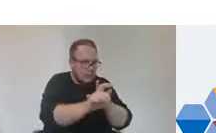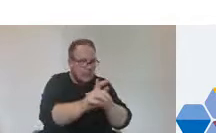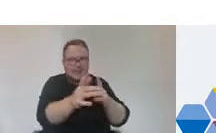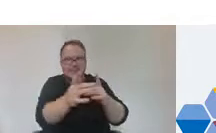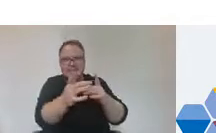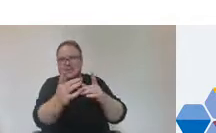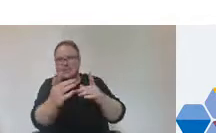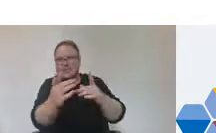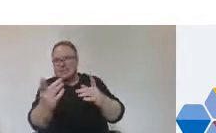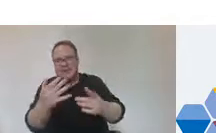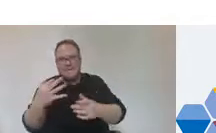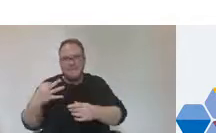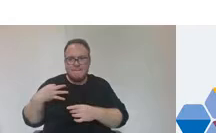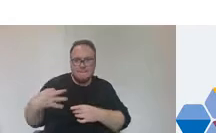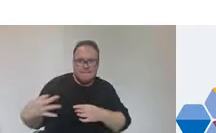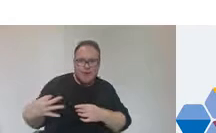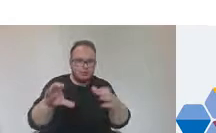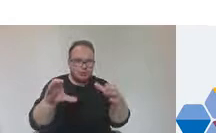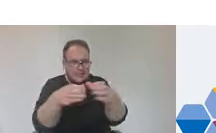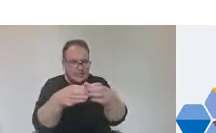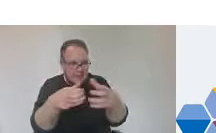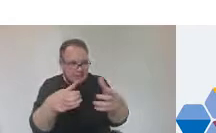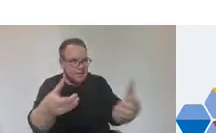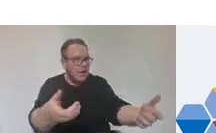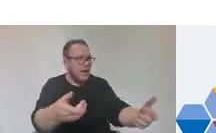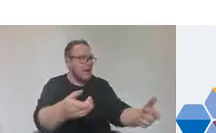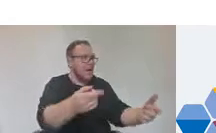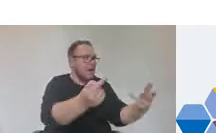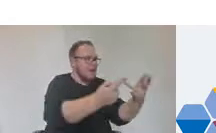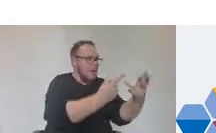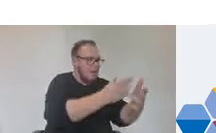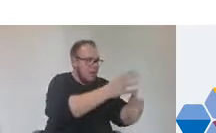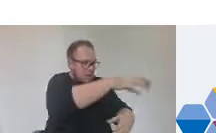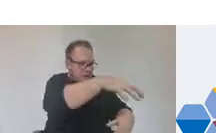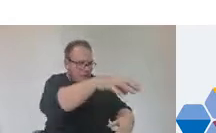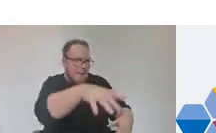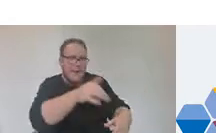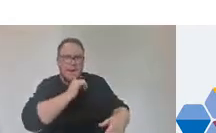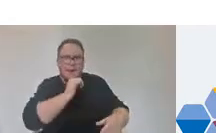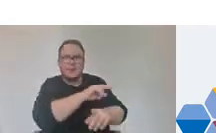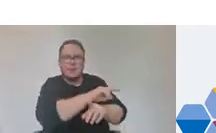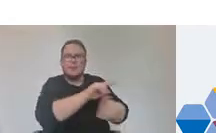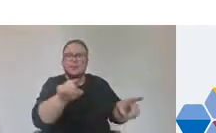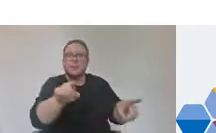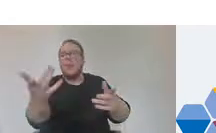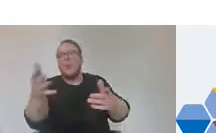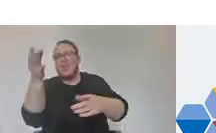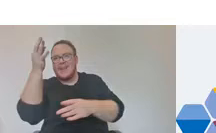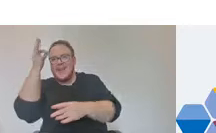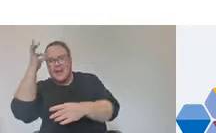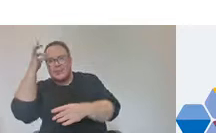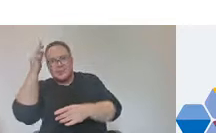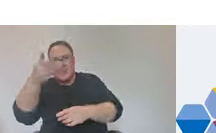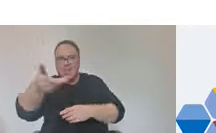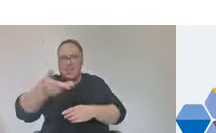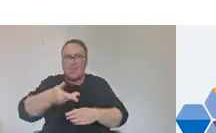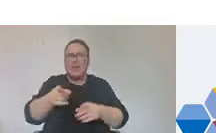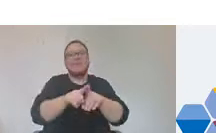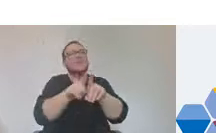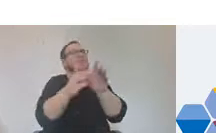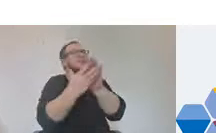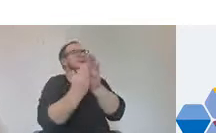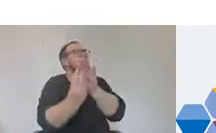sector, our voluntary services, some of the other things that our councils particularly supply in terms of things like housing and